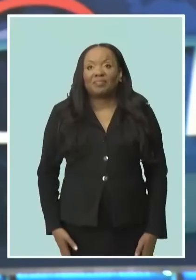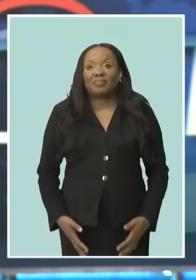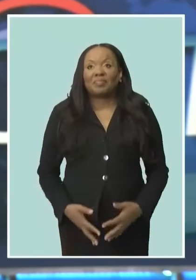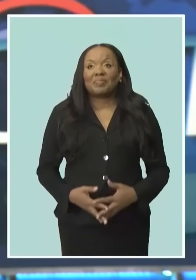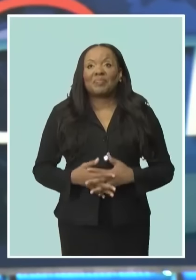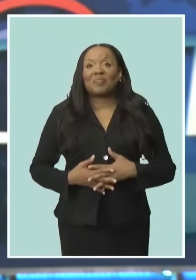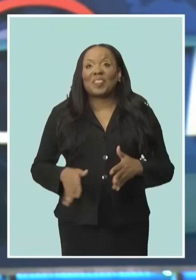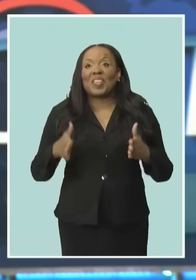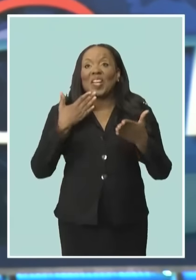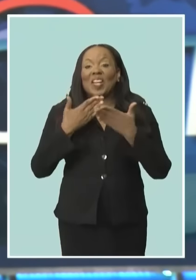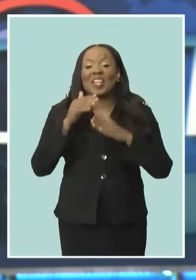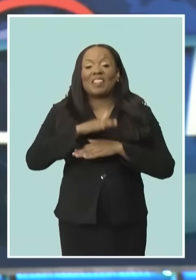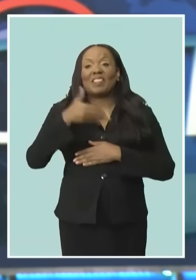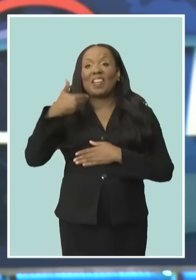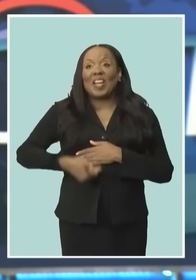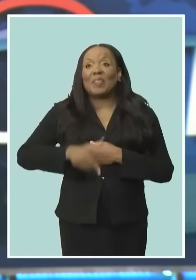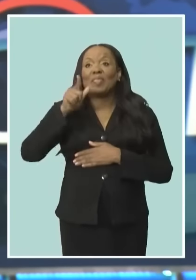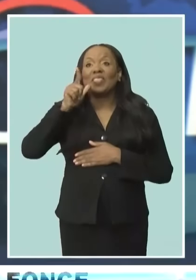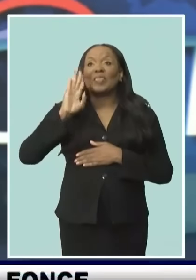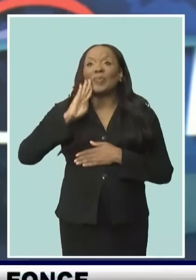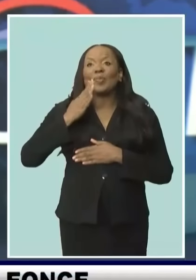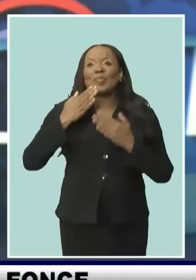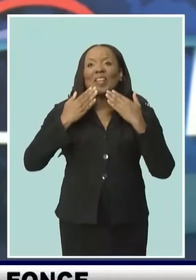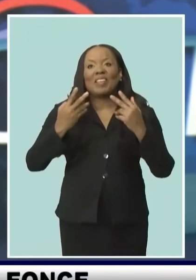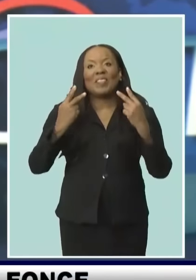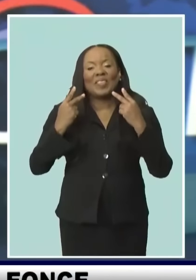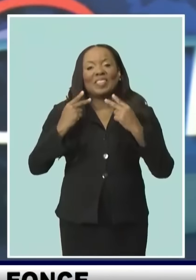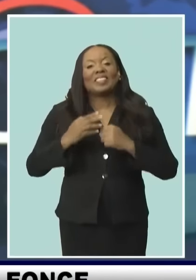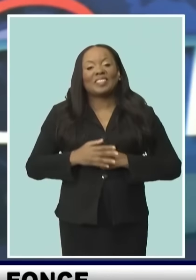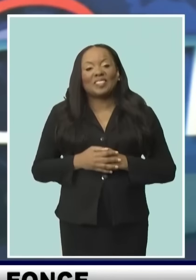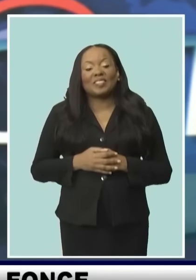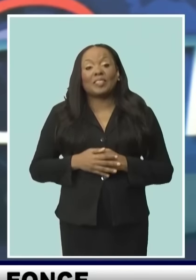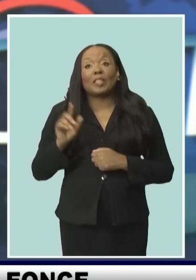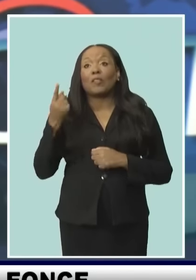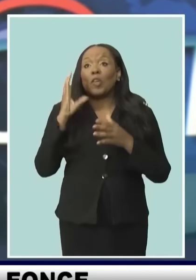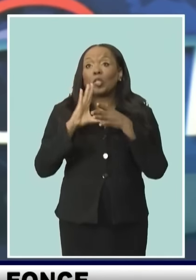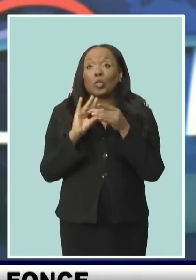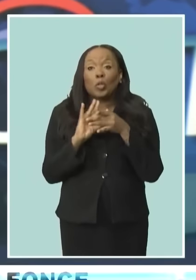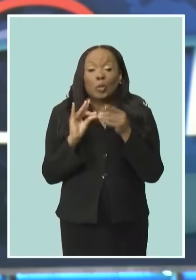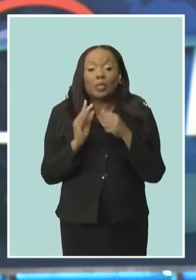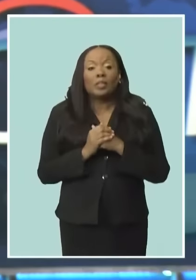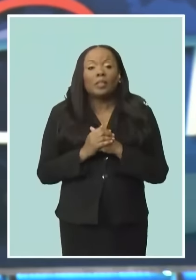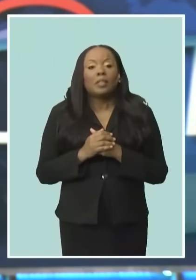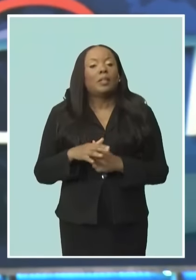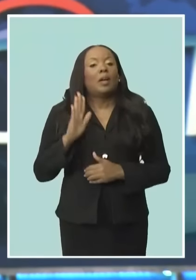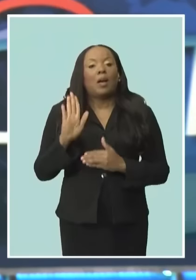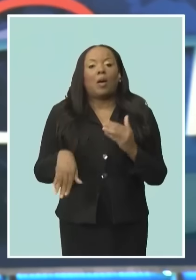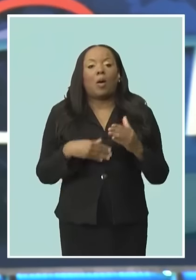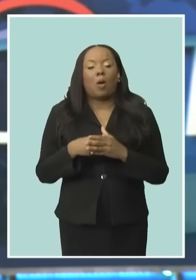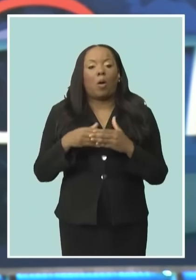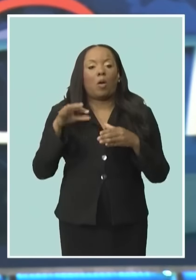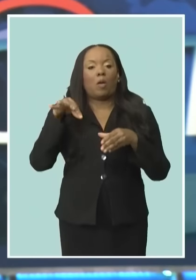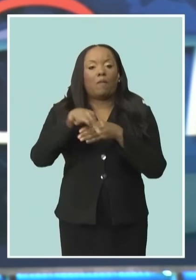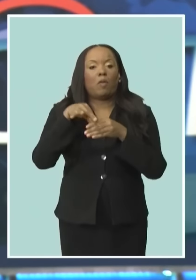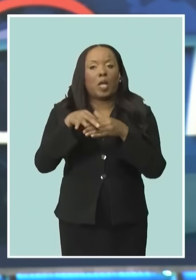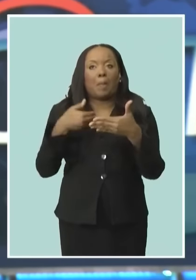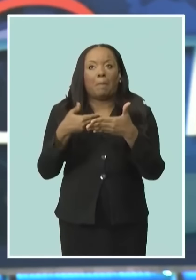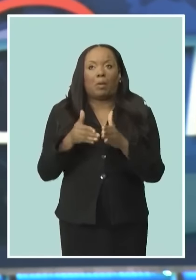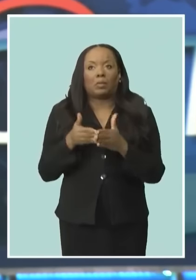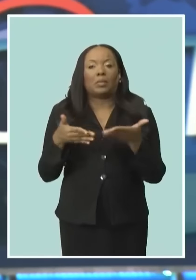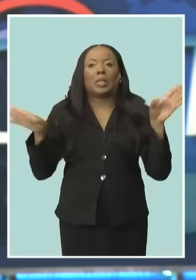Very good evening to you. I'm Lisa Broom. Thank you so much for tuning in. In our top story tonight, the ballots have been cast, the polls